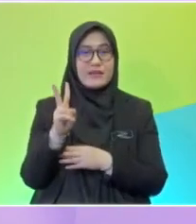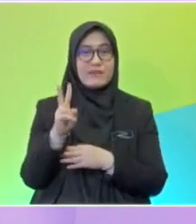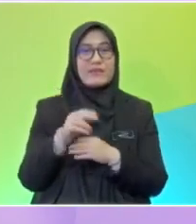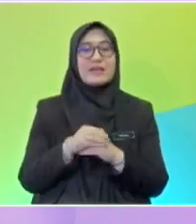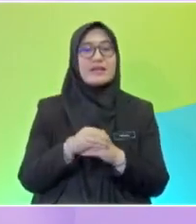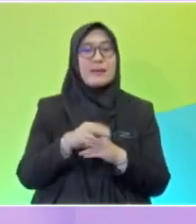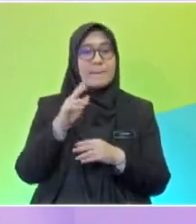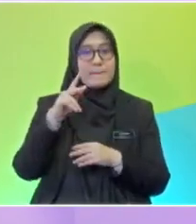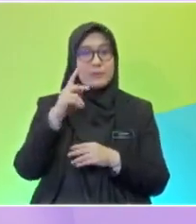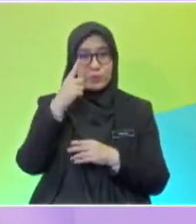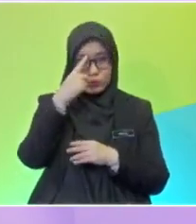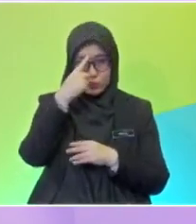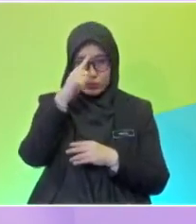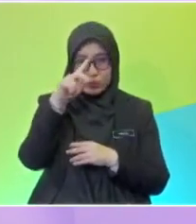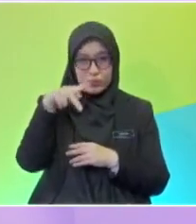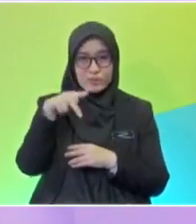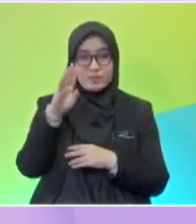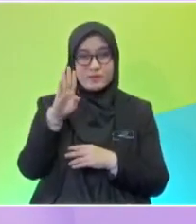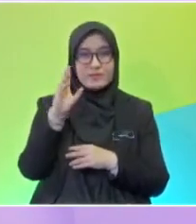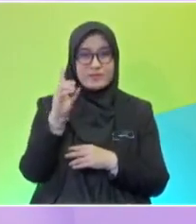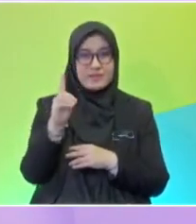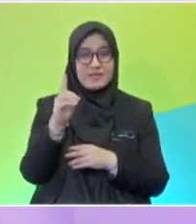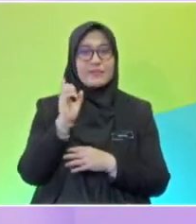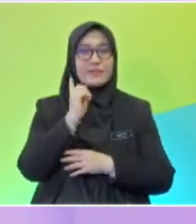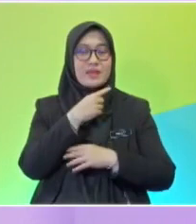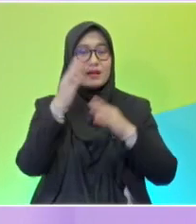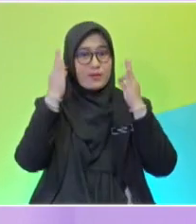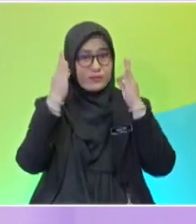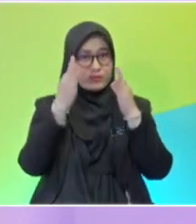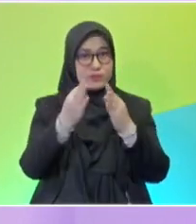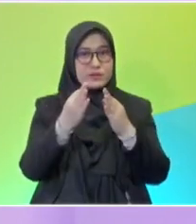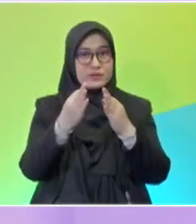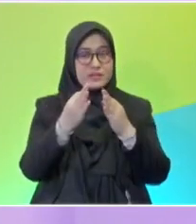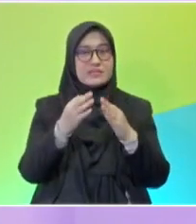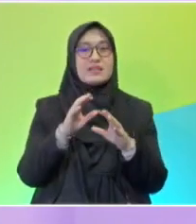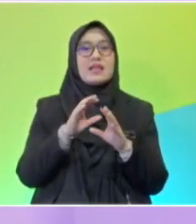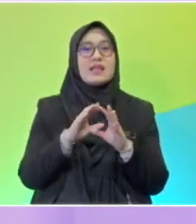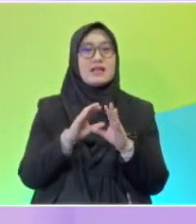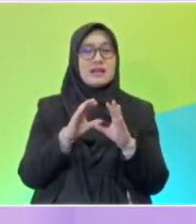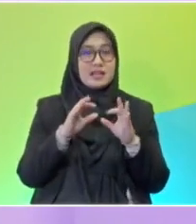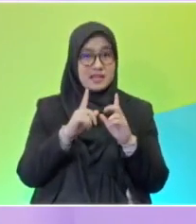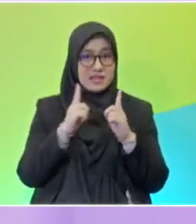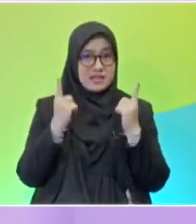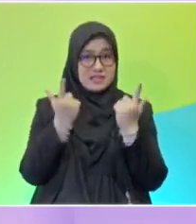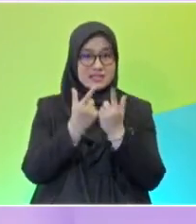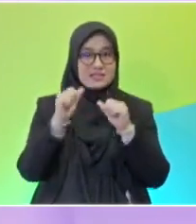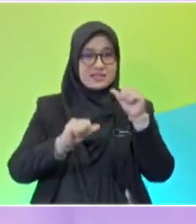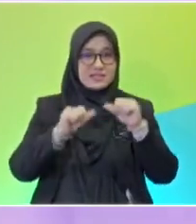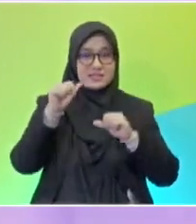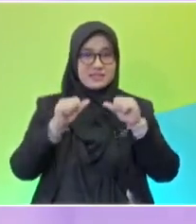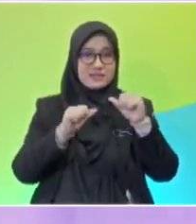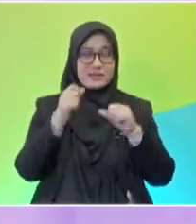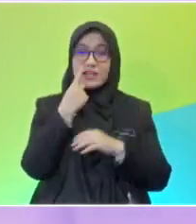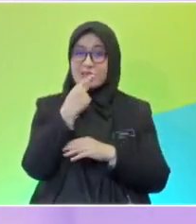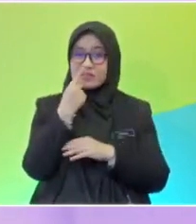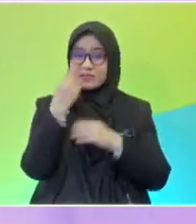EduwebTV KPM. Now this is where we'll be focusing on in-classroom assessments together with a teacher. So, who is our